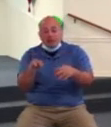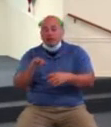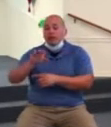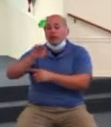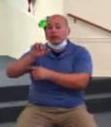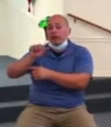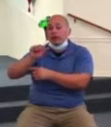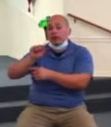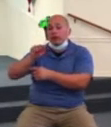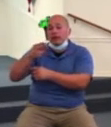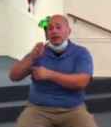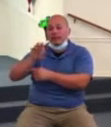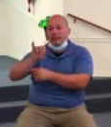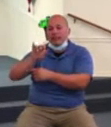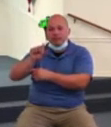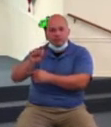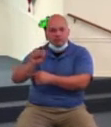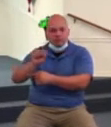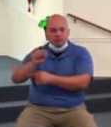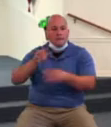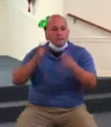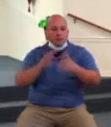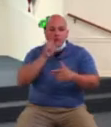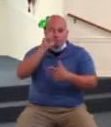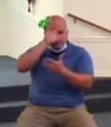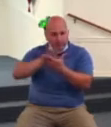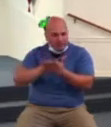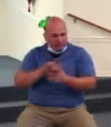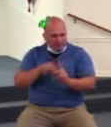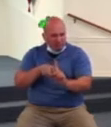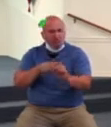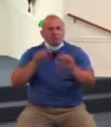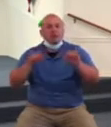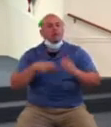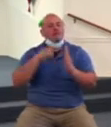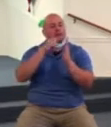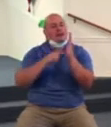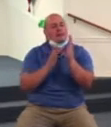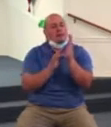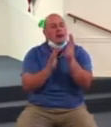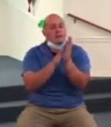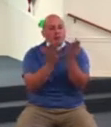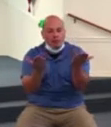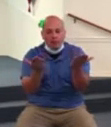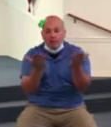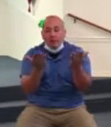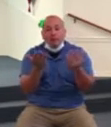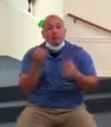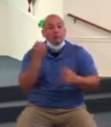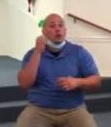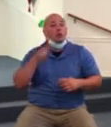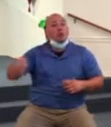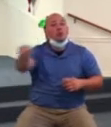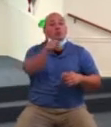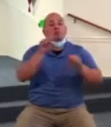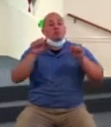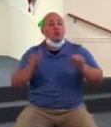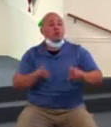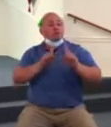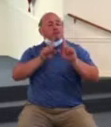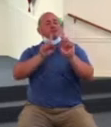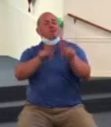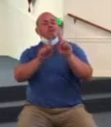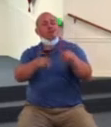Bible and still not believe. You can go to church every Sunday of your life and still never